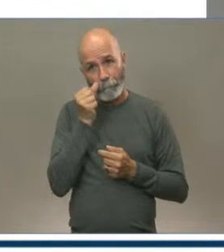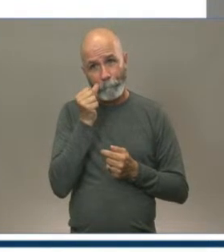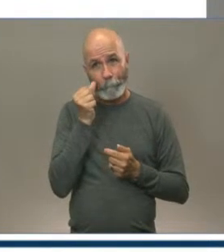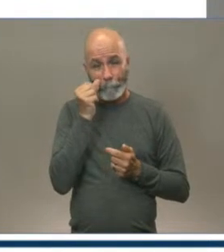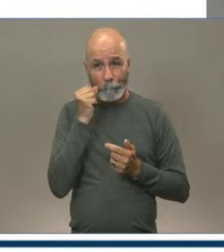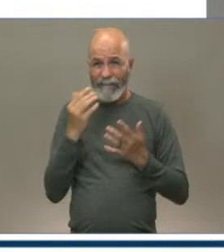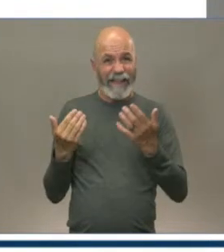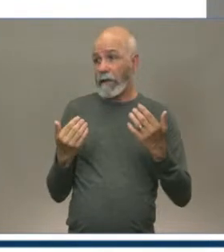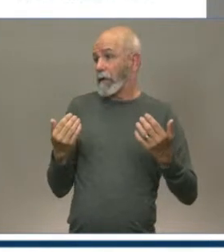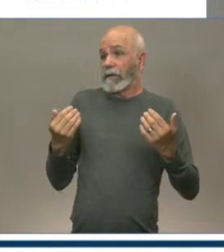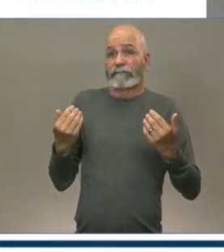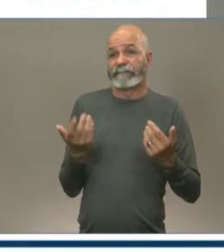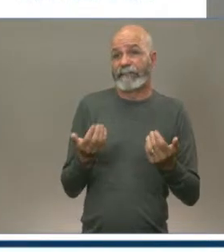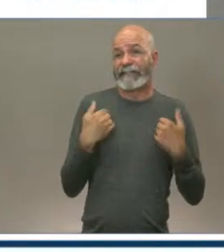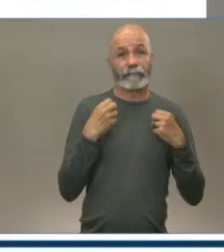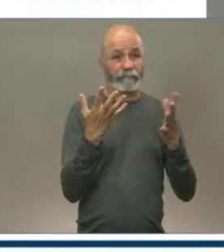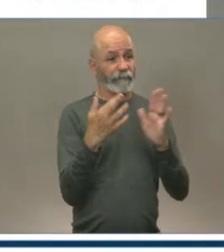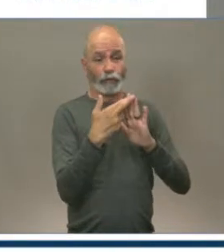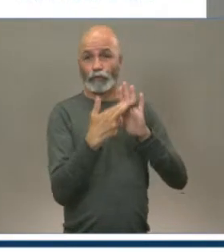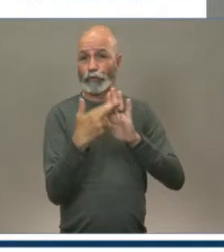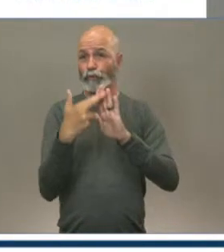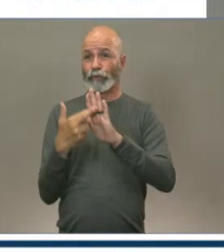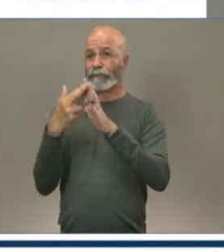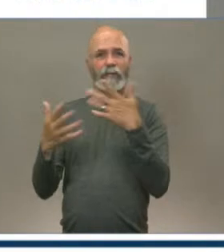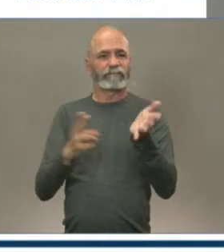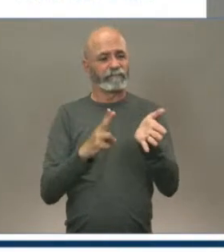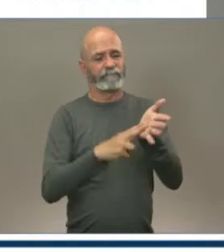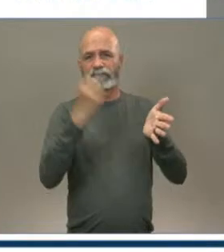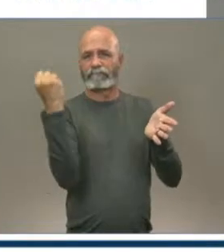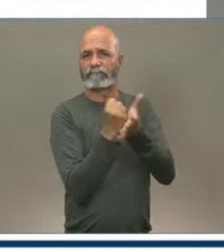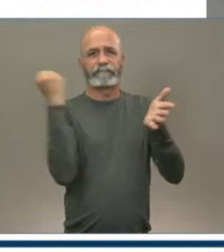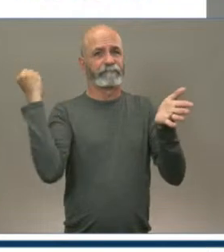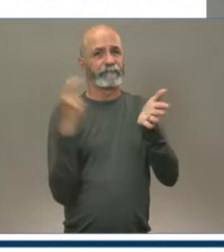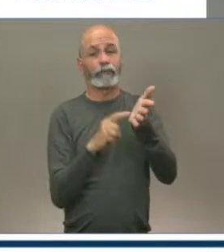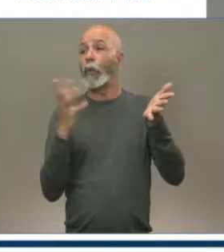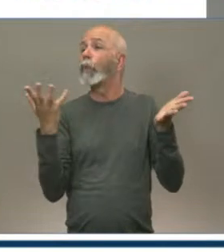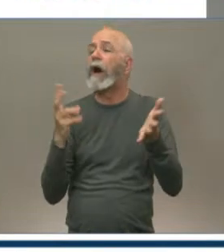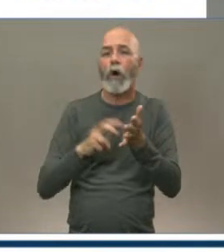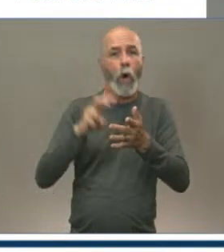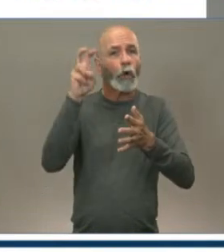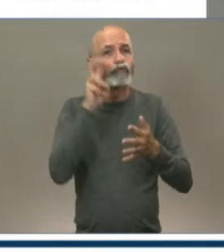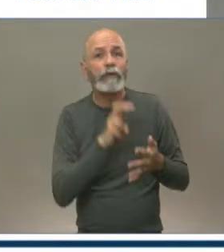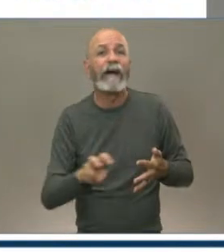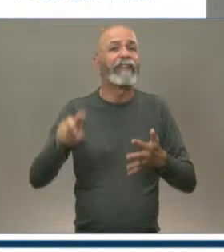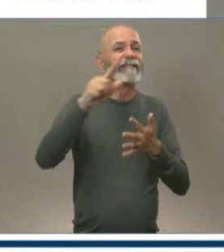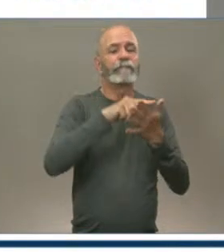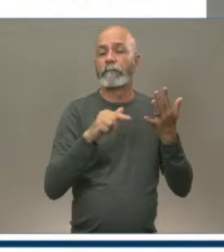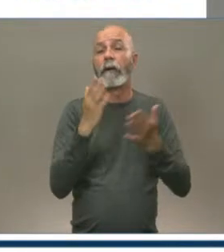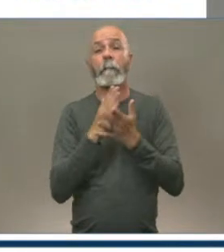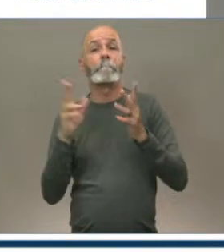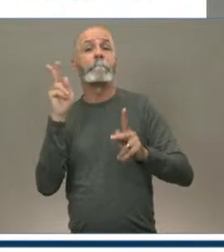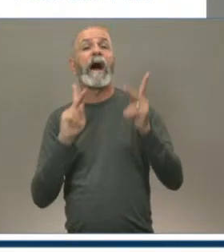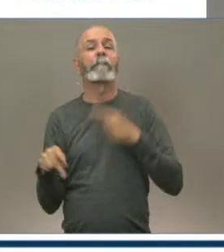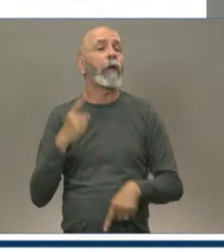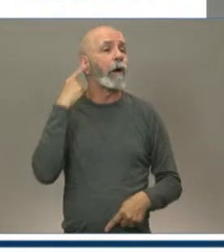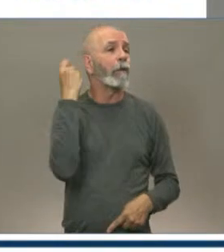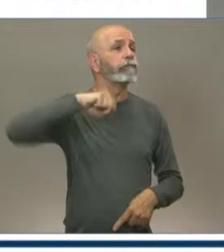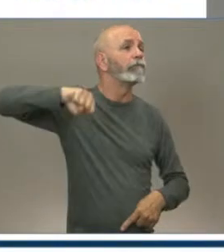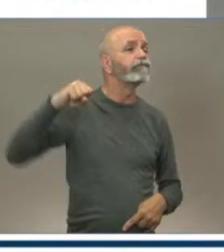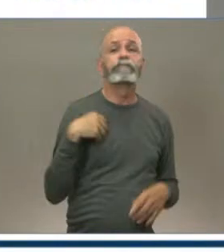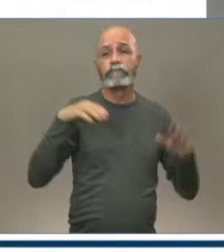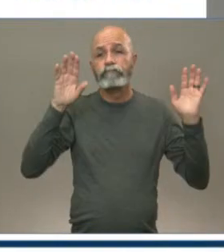travel because we know some people won't otherwise follow the rules. The directive defines your community as